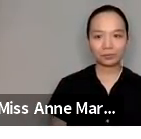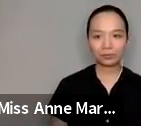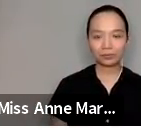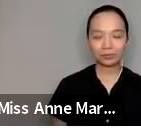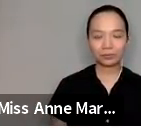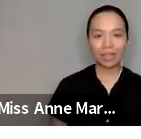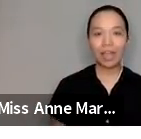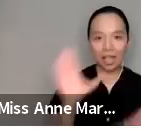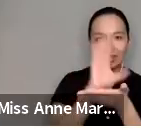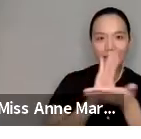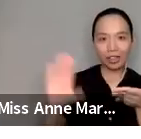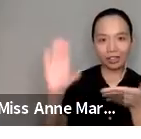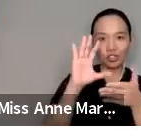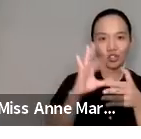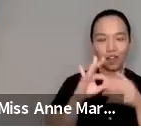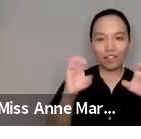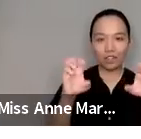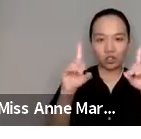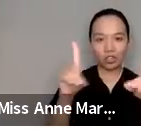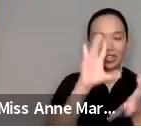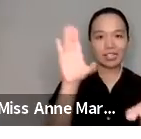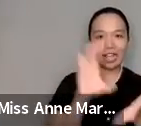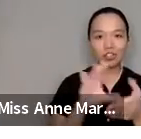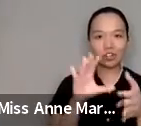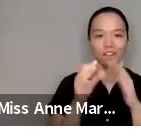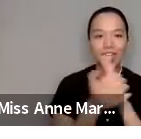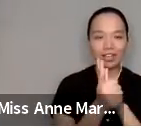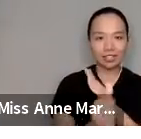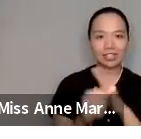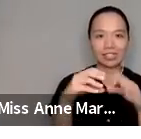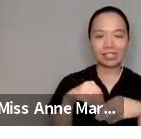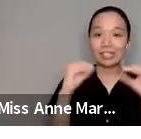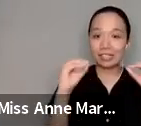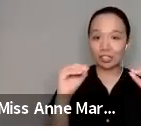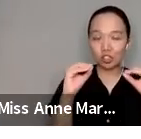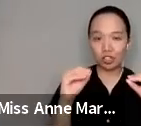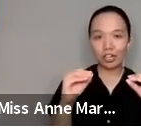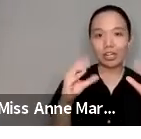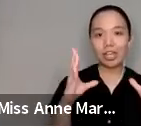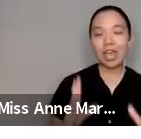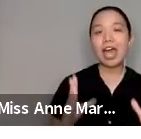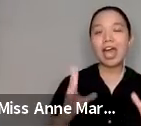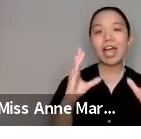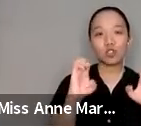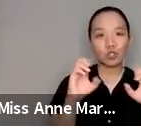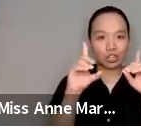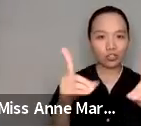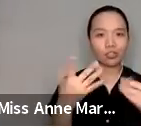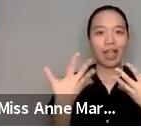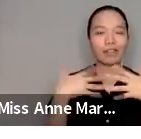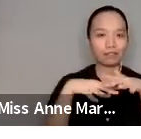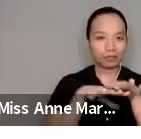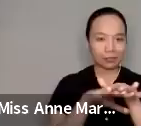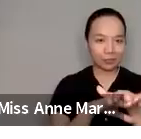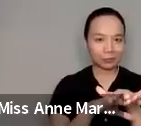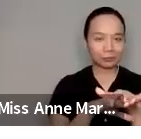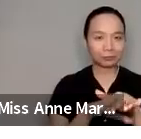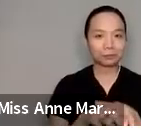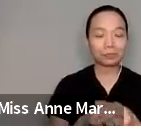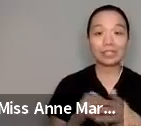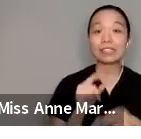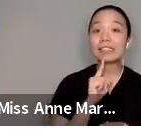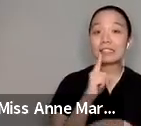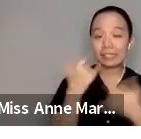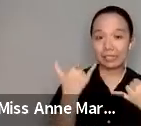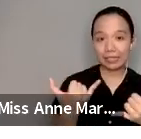The College of Education, a center of excellence in teacher education, advocates for inclusivity. It is in